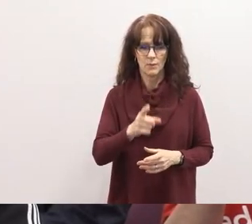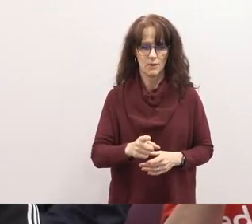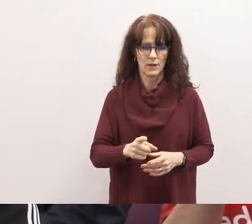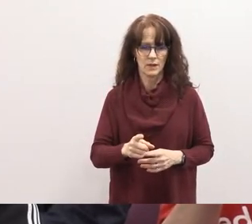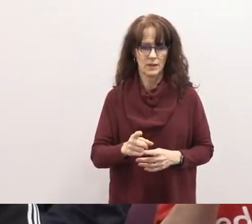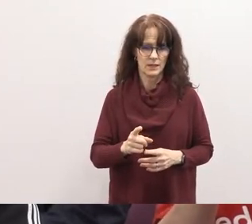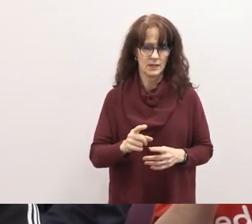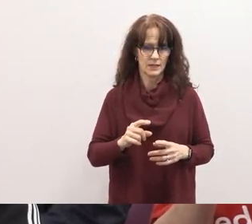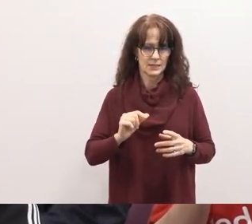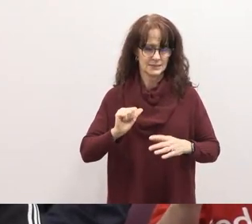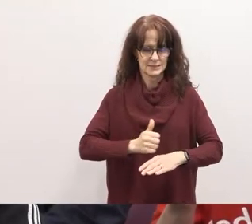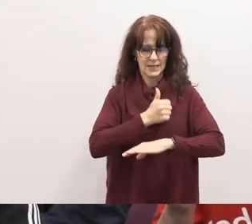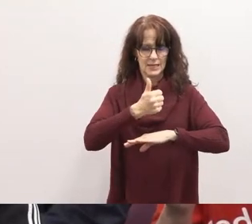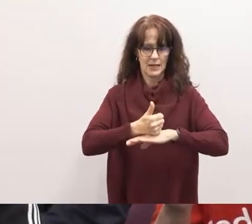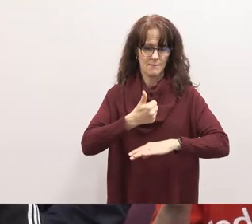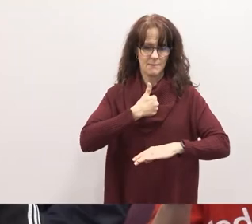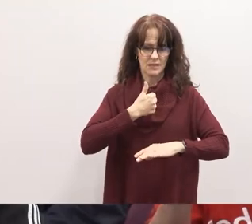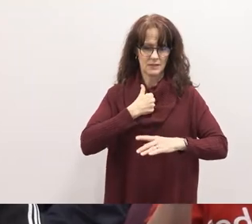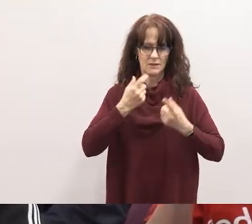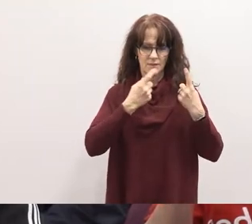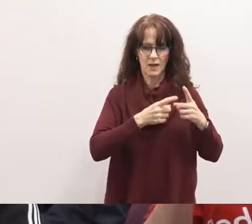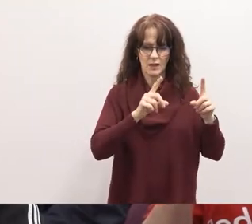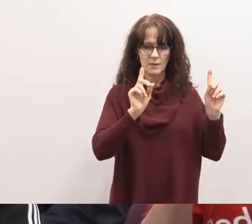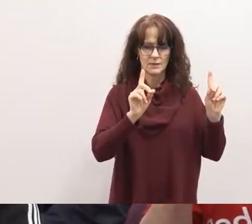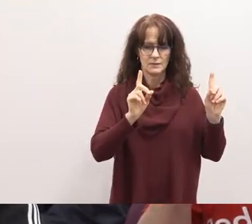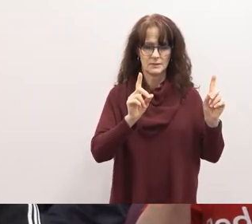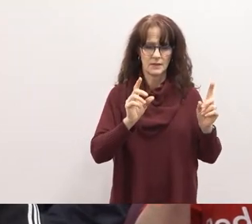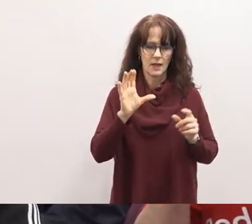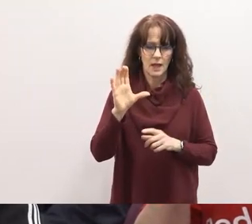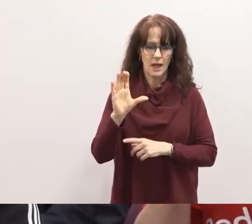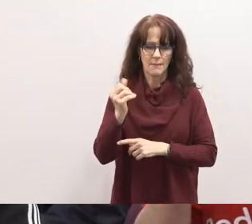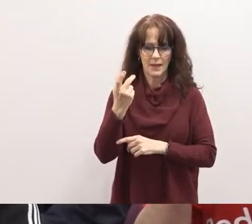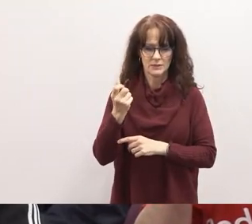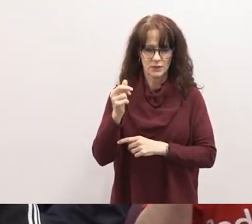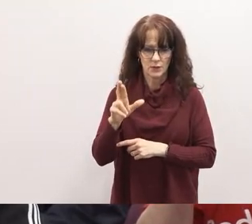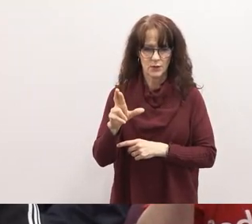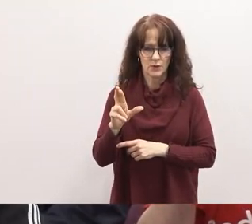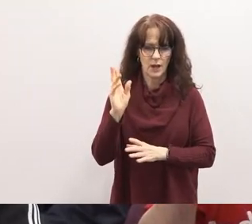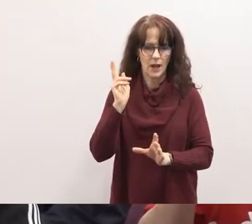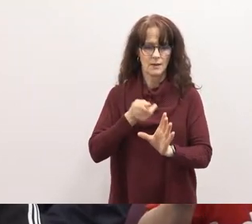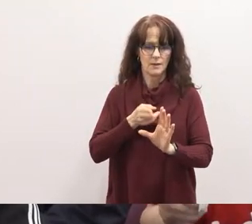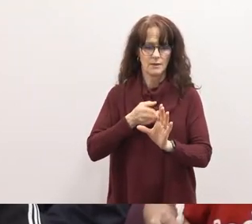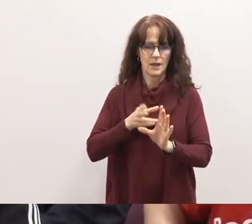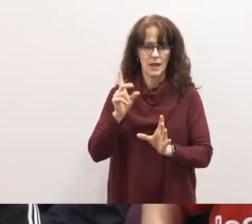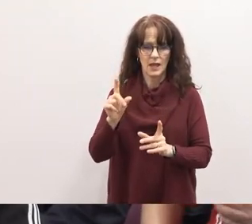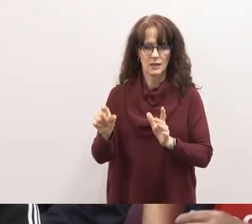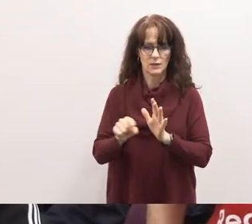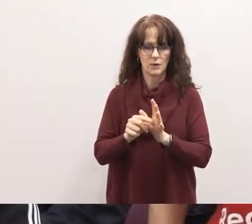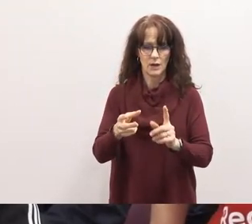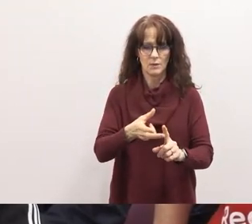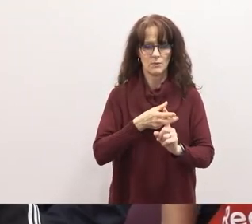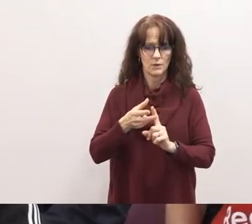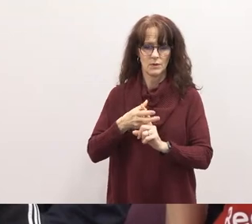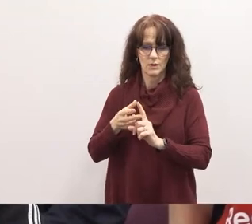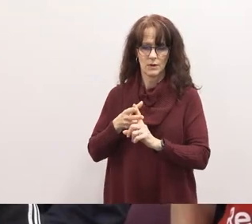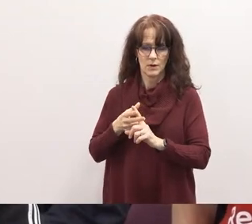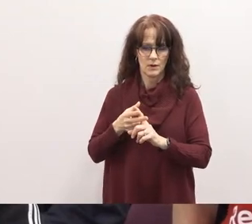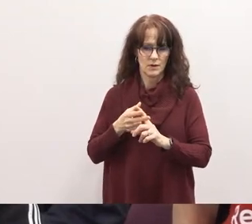new accomplishments of being an ambassador and being able to participate in the eighth grade recruitment on behalf of